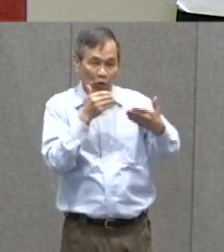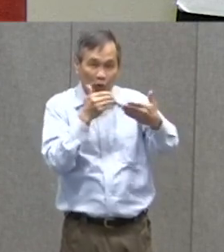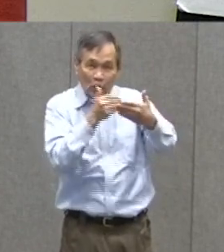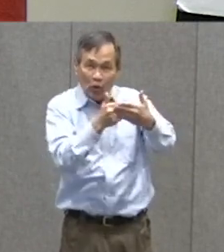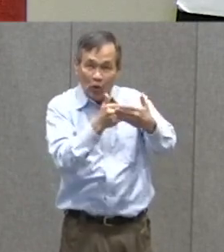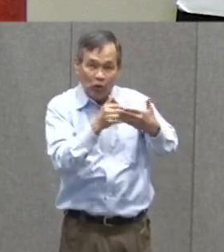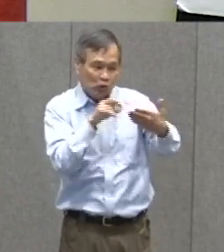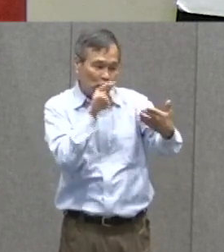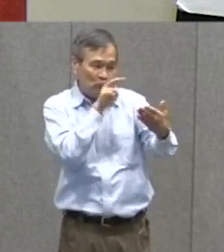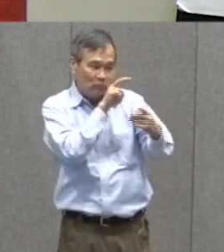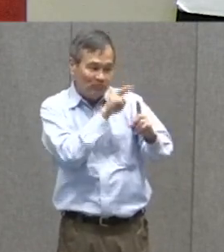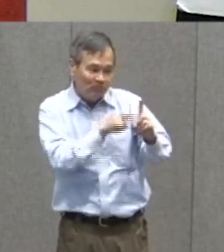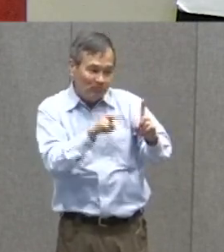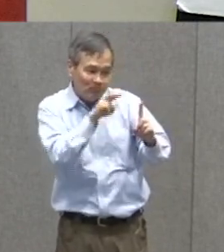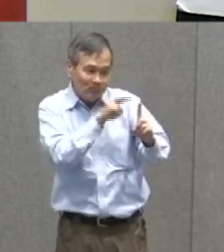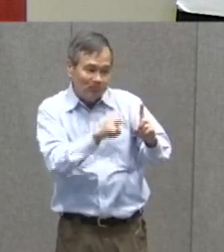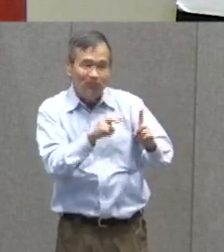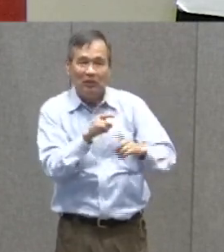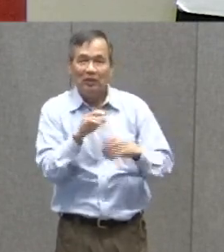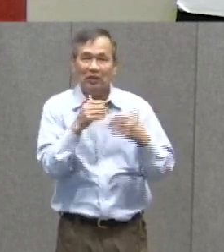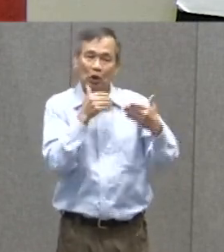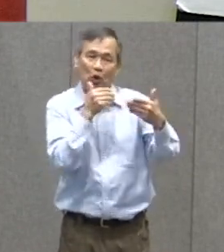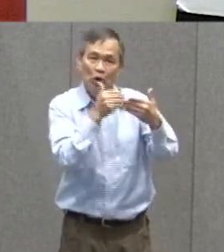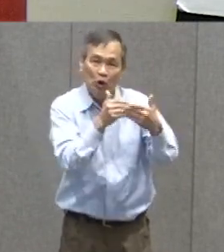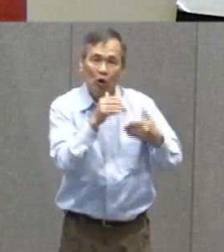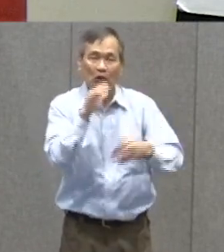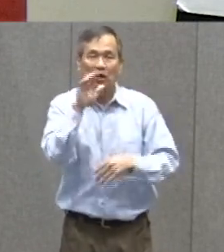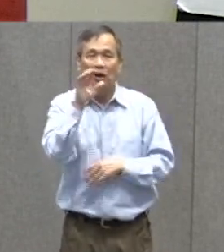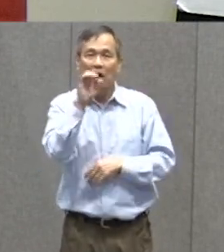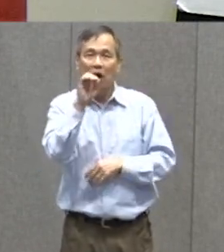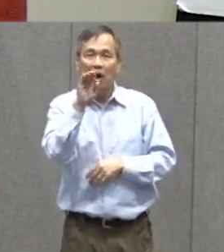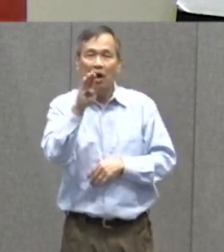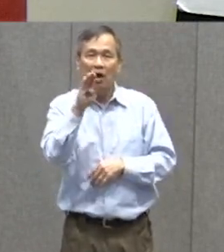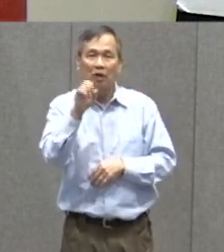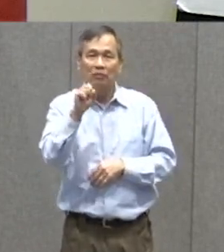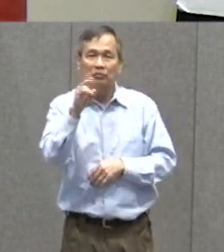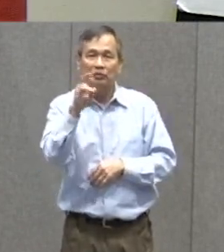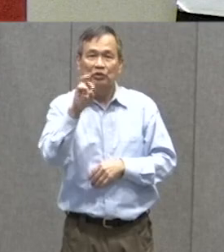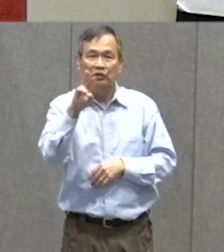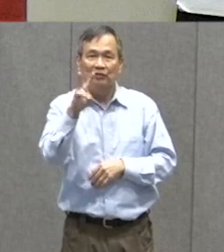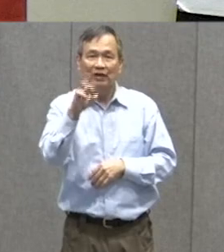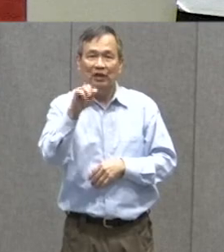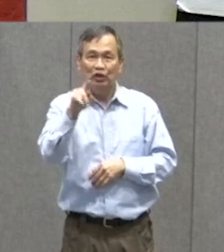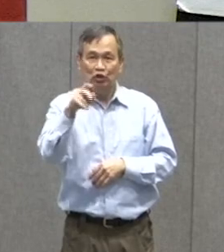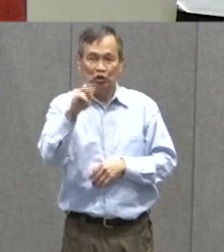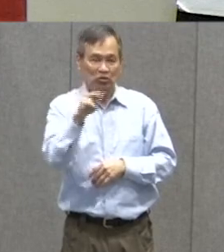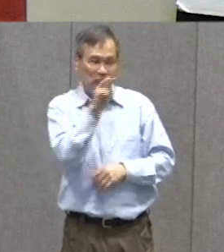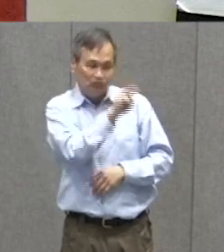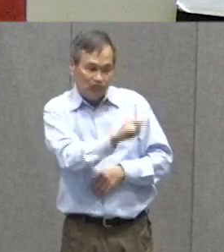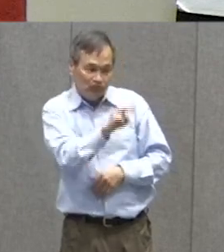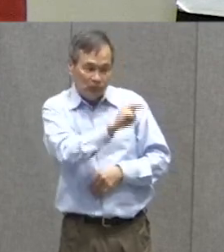important. So I'm going to walk towards this chart paper over here. Okay.